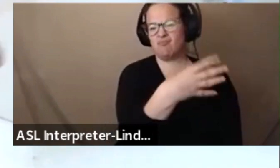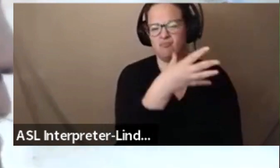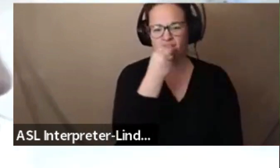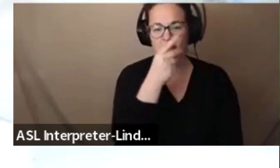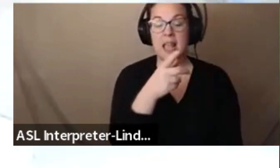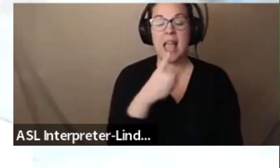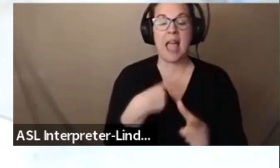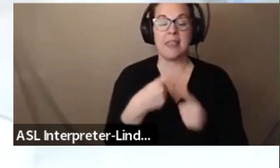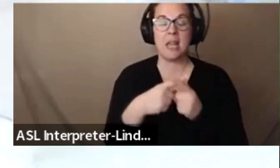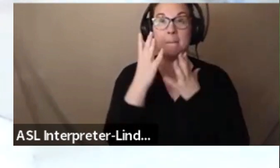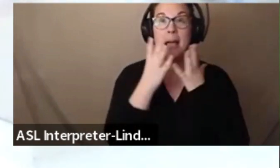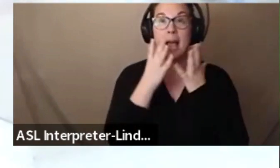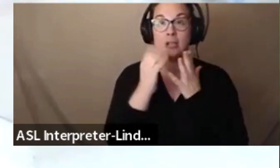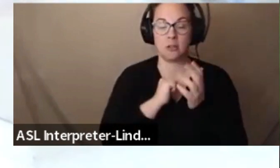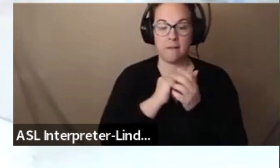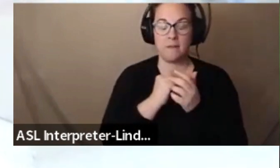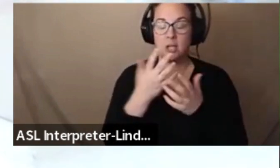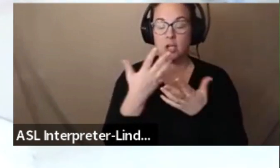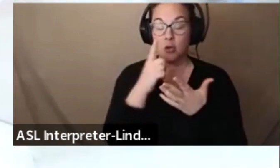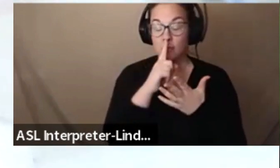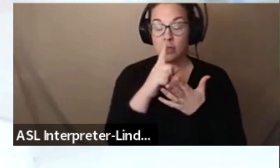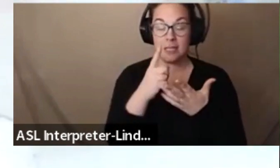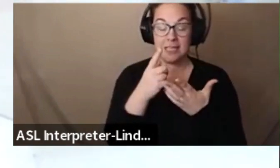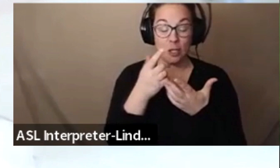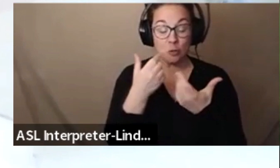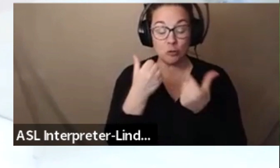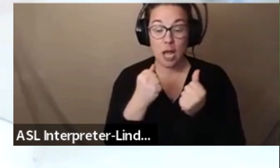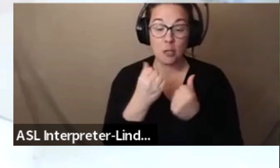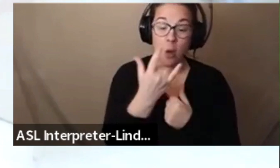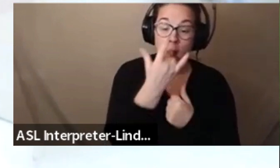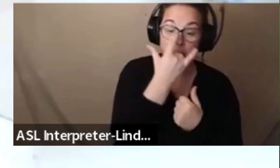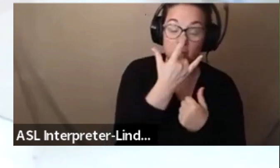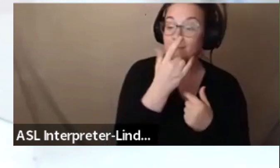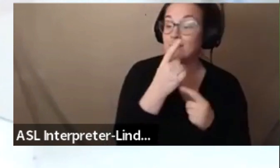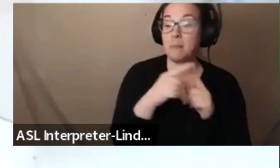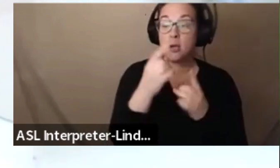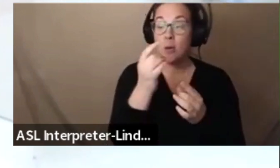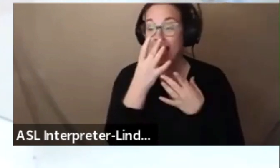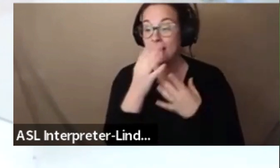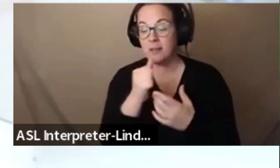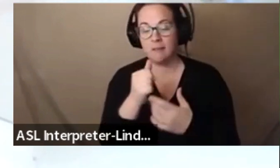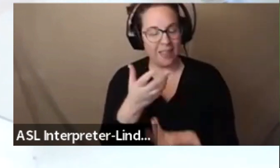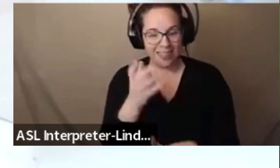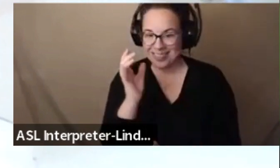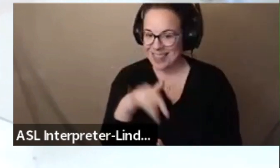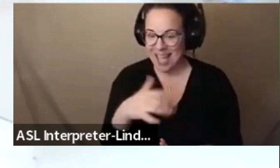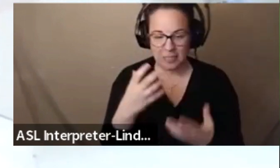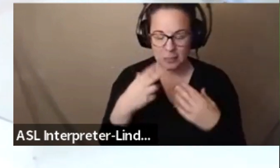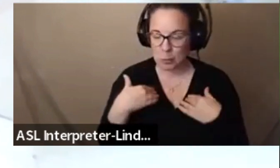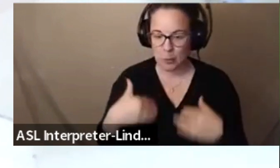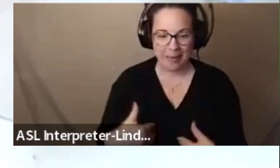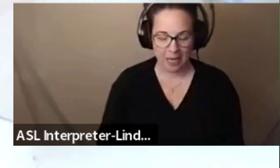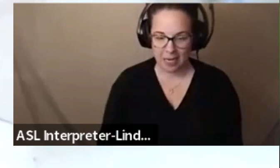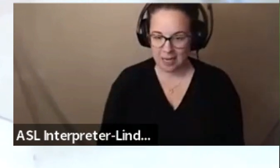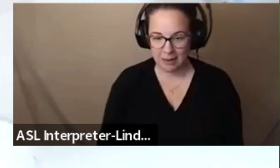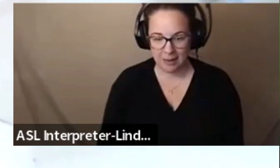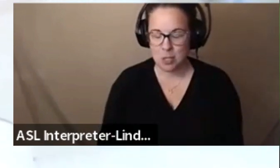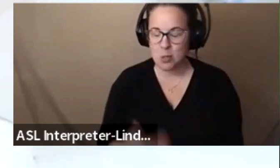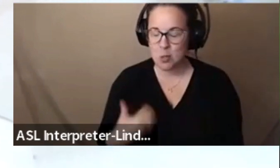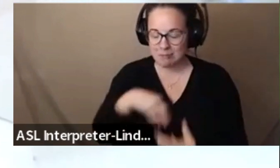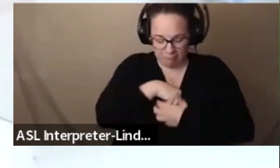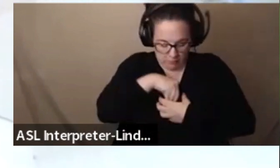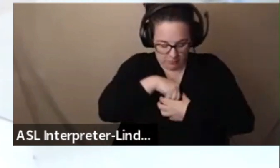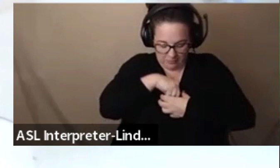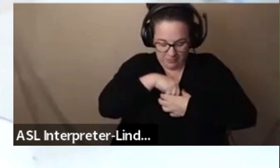you embarrass yourself. And then you hate yourself in the mirror, even though you've worked so hard to love yourself in the mirror. That is what a human